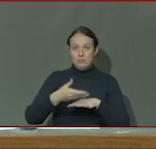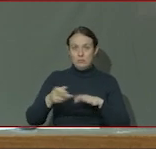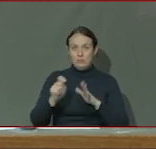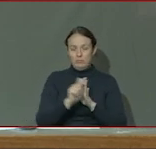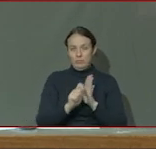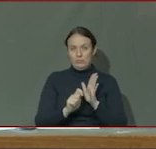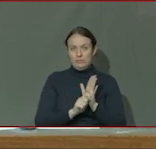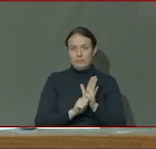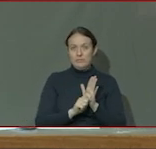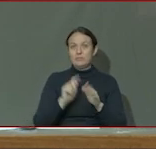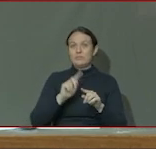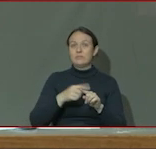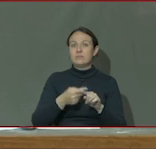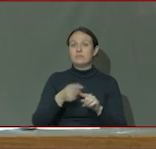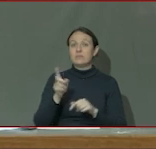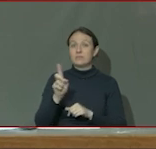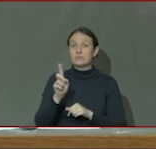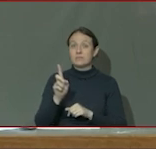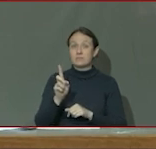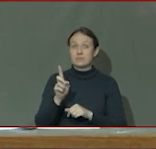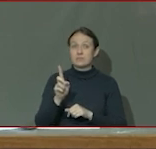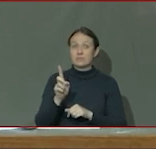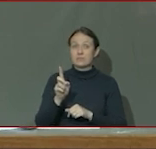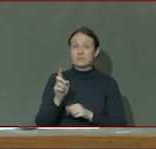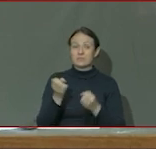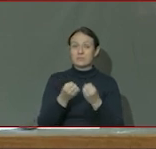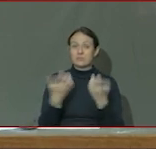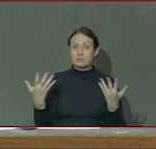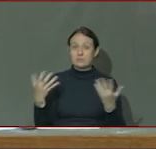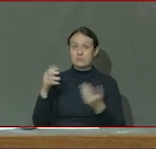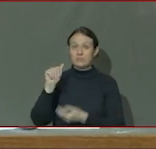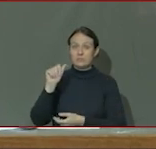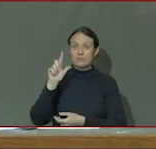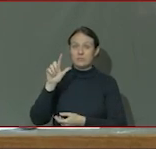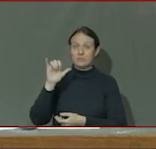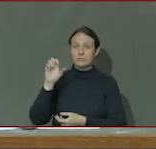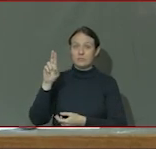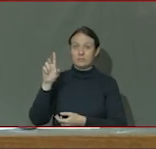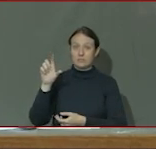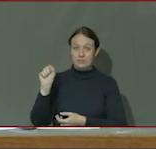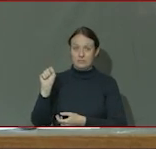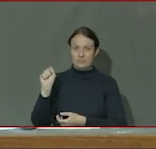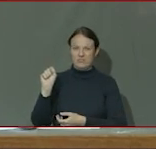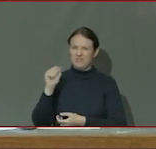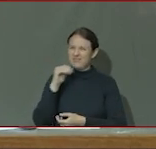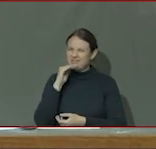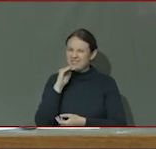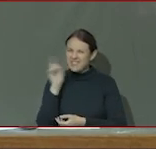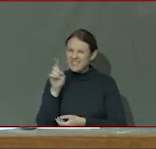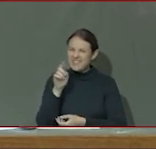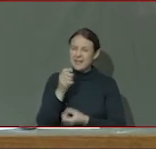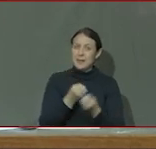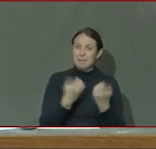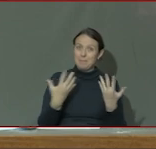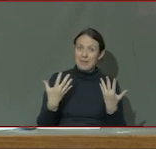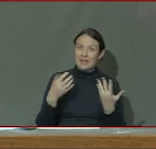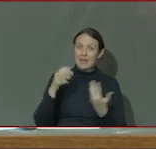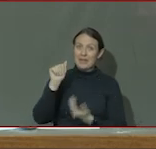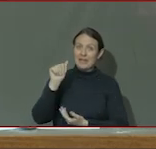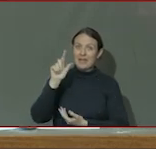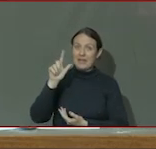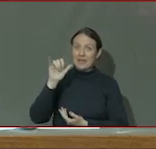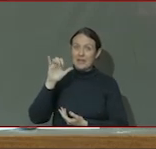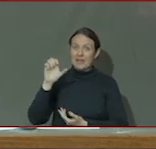an example of multiple alleles. What do we mean by multiple alleles when we